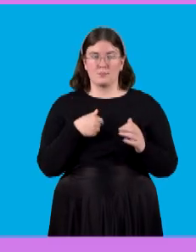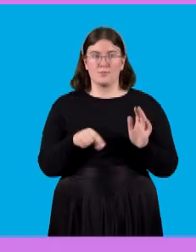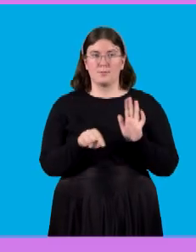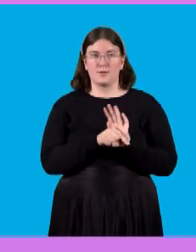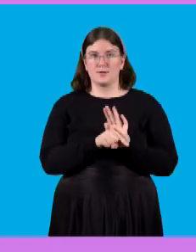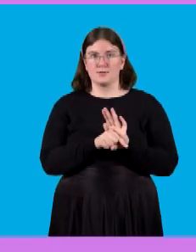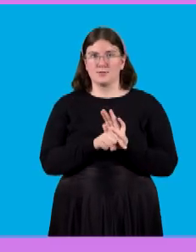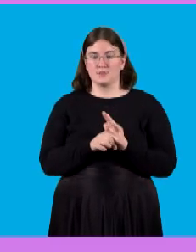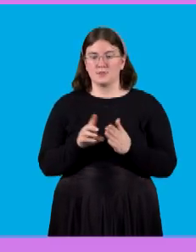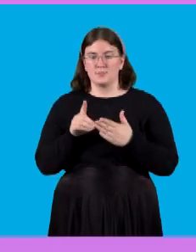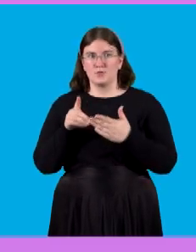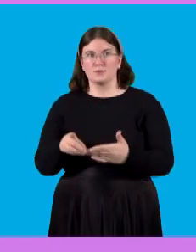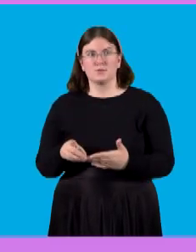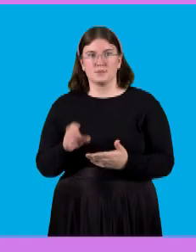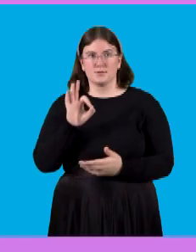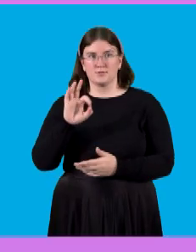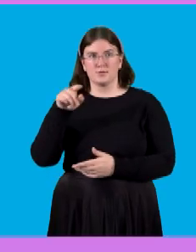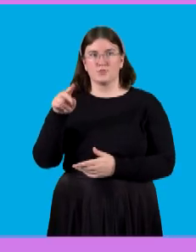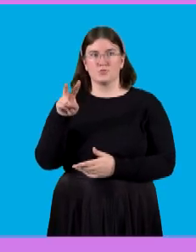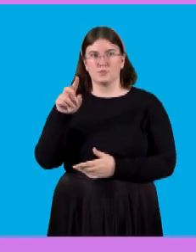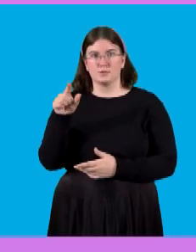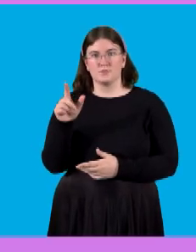24,361.5. Now I'm going to subtract my deposit of